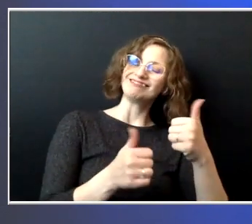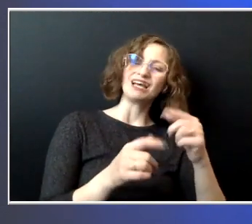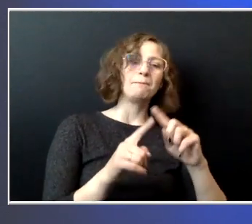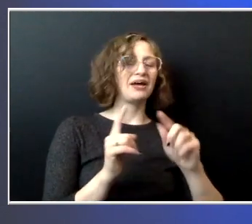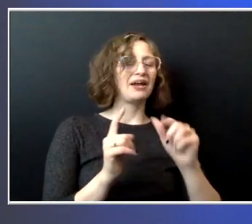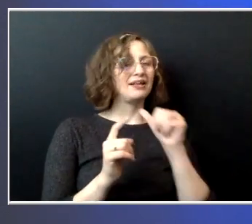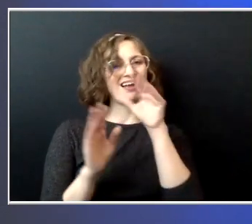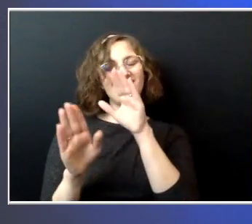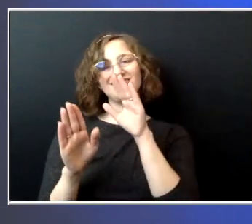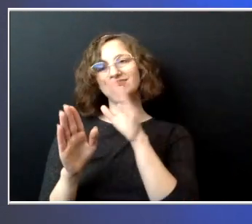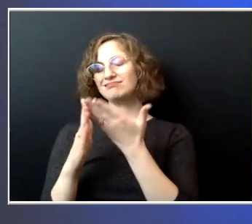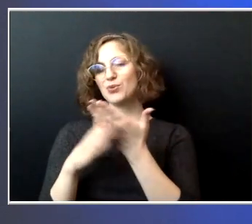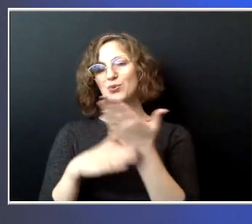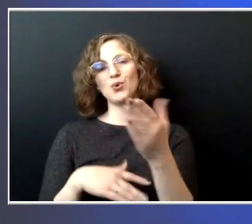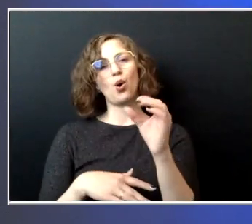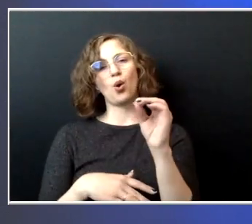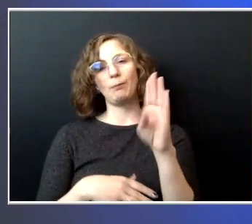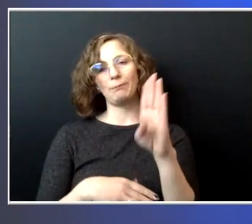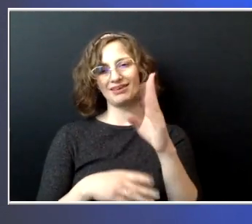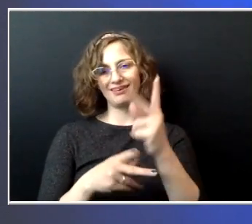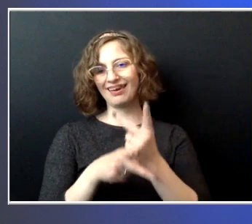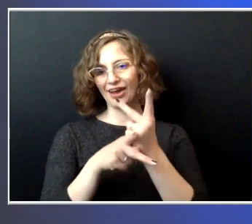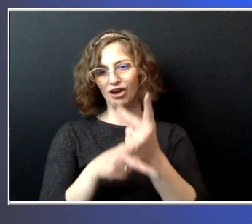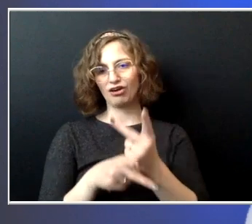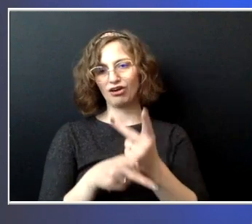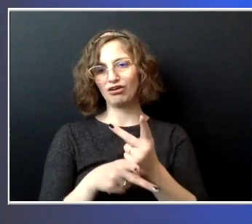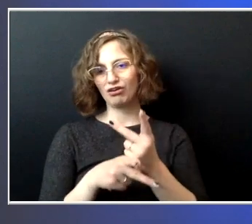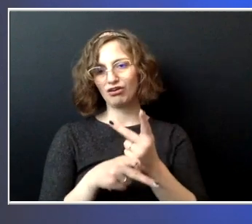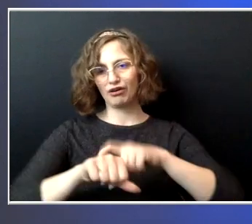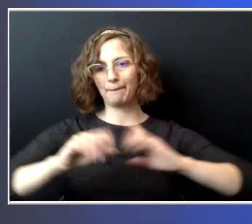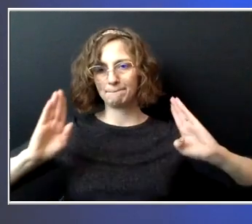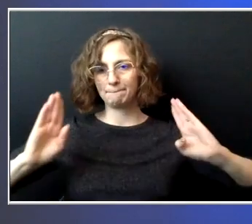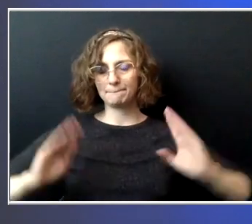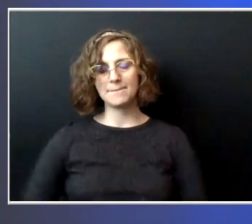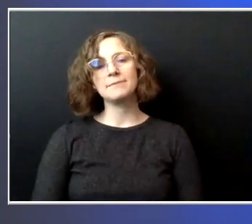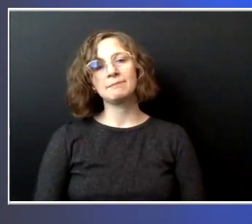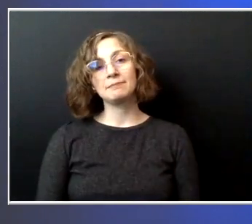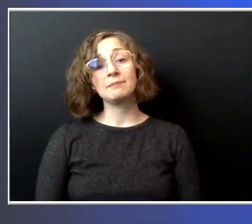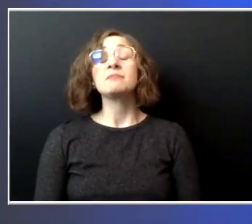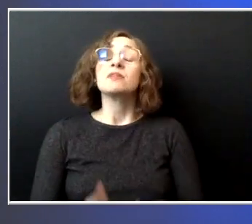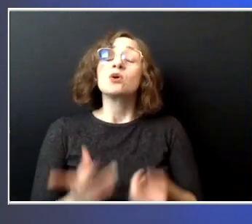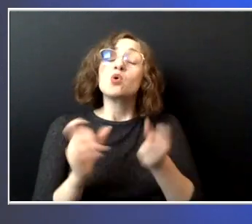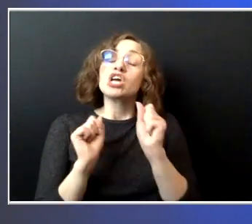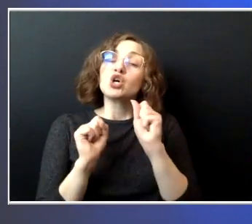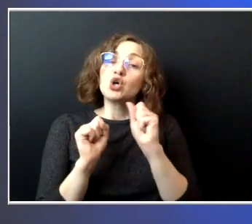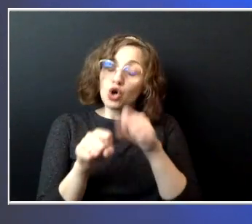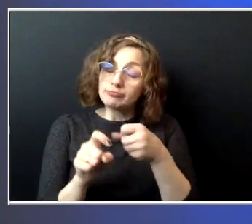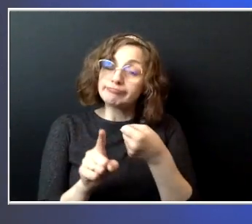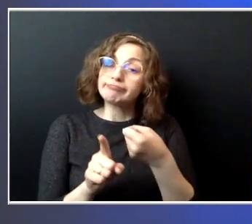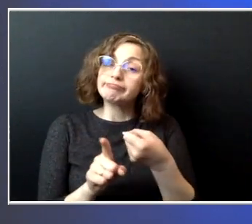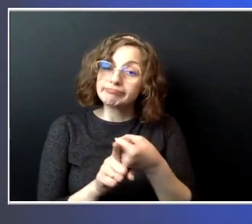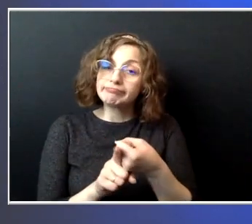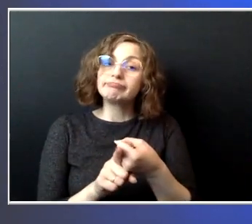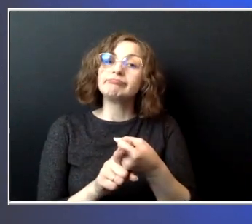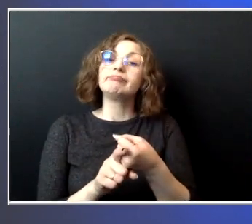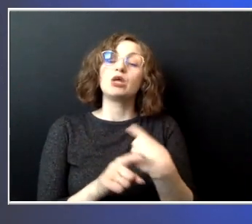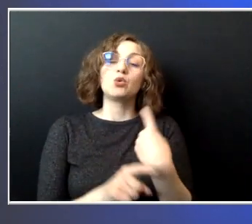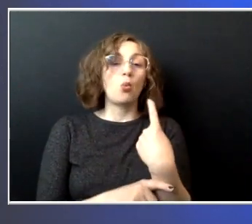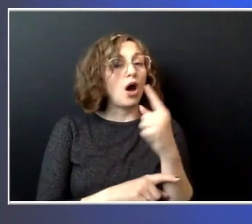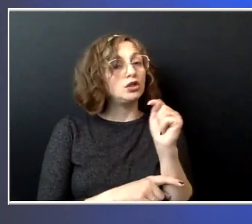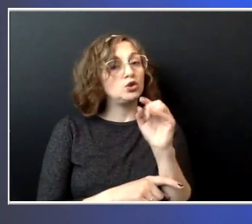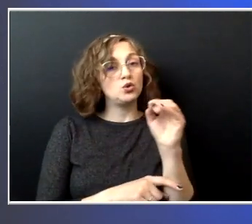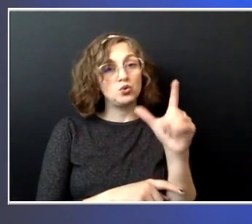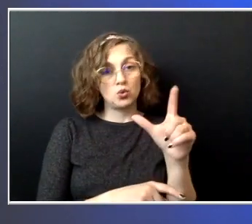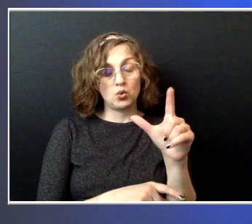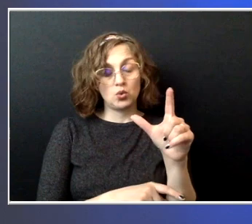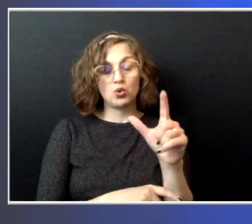care time frame. So it could. It will have a role. It is a tool. It just needs to be figured